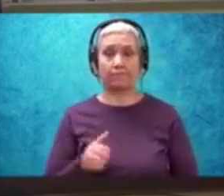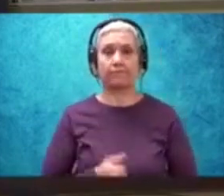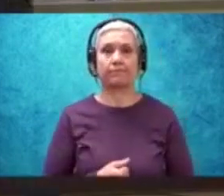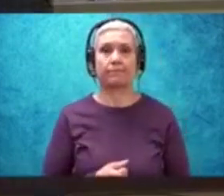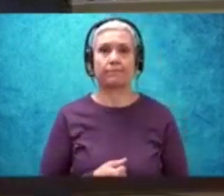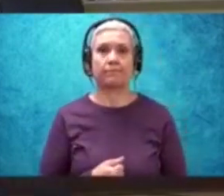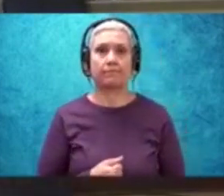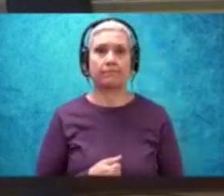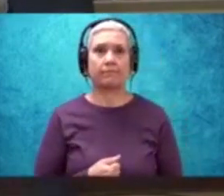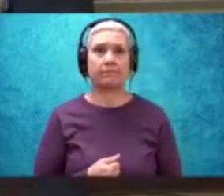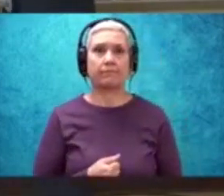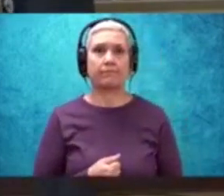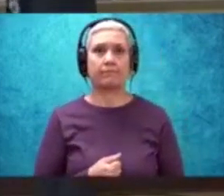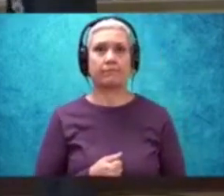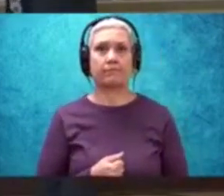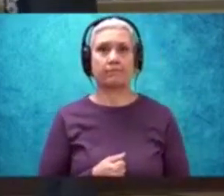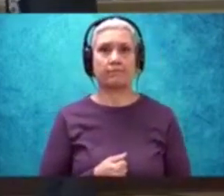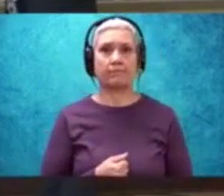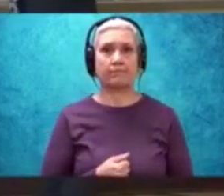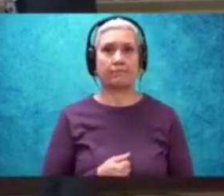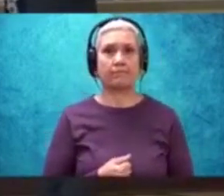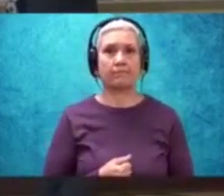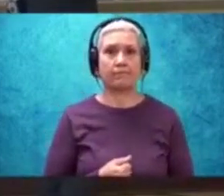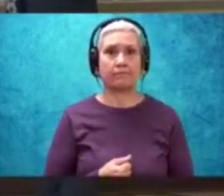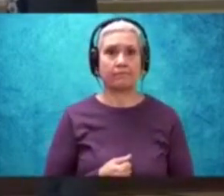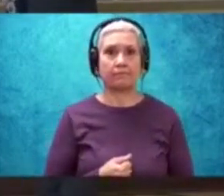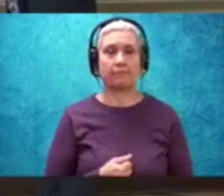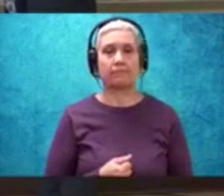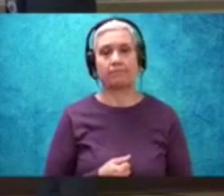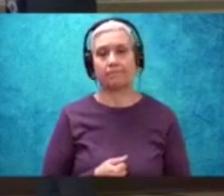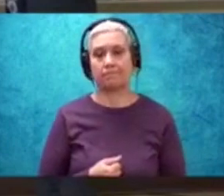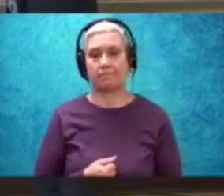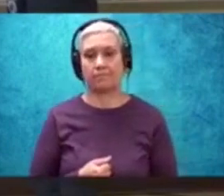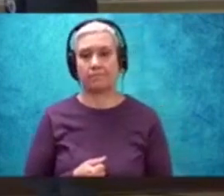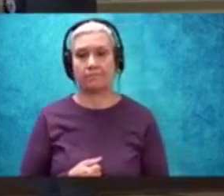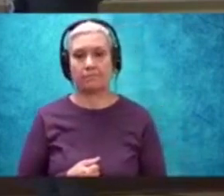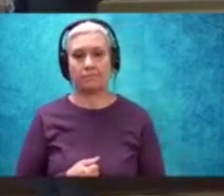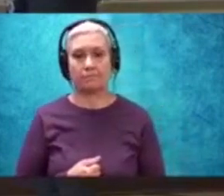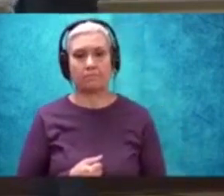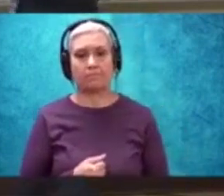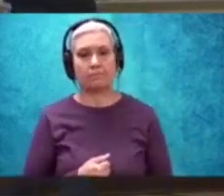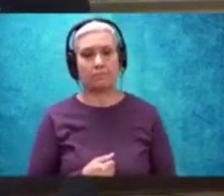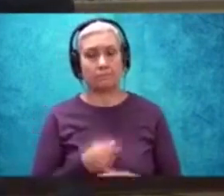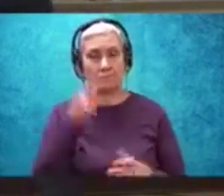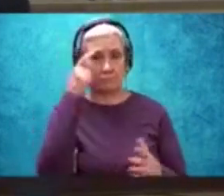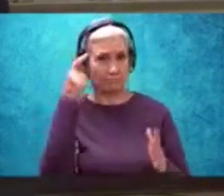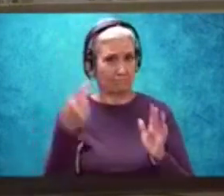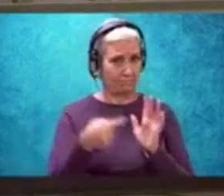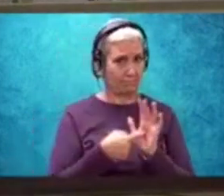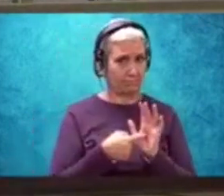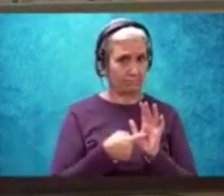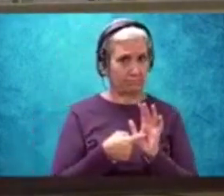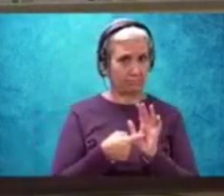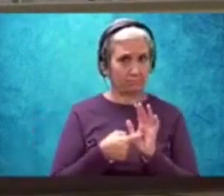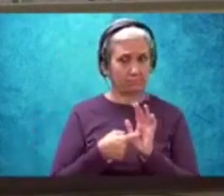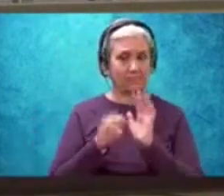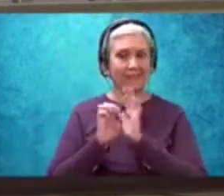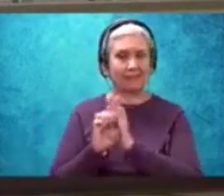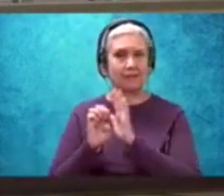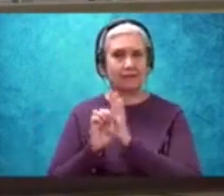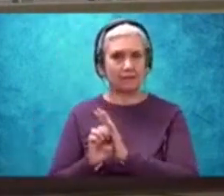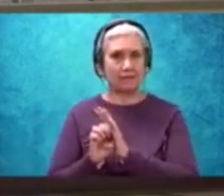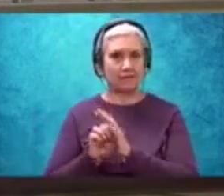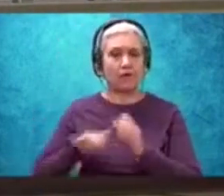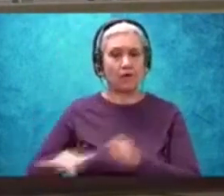Okay, and that's a relationship that we are really going to focus our attention towards. So we've noticed in these examples